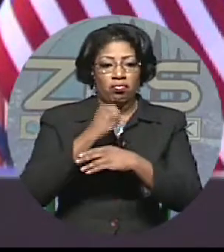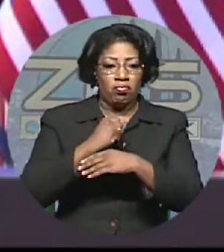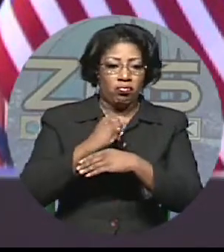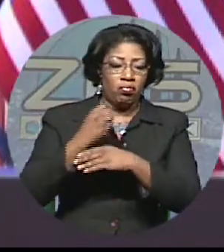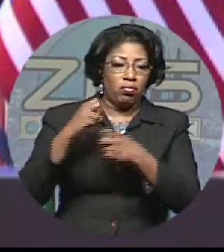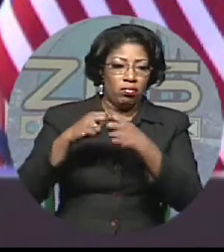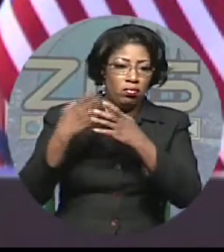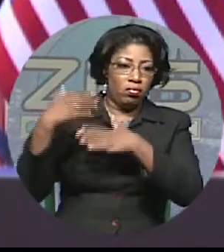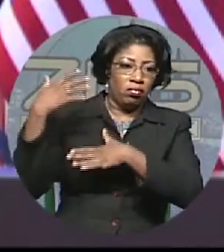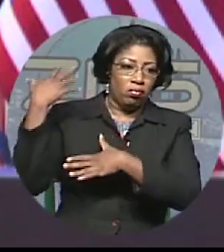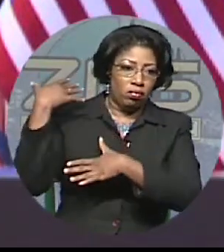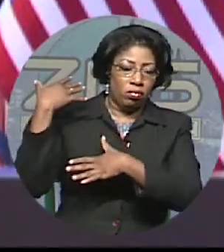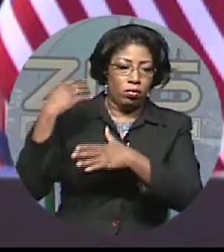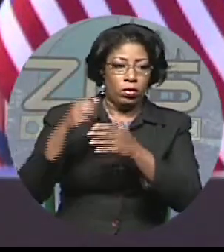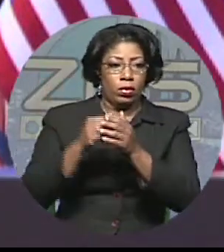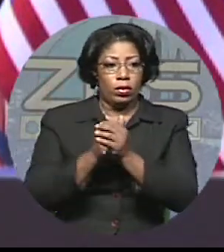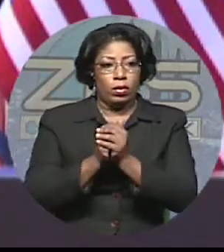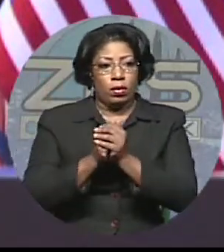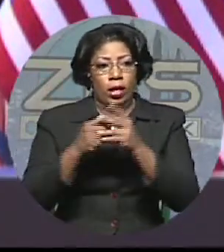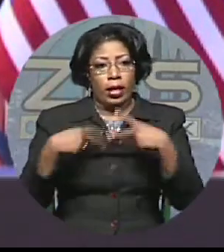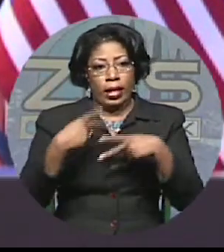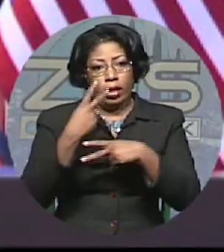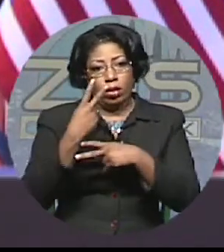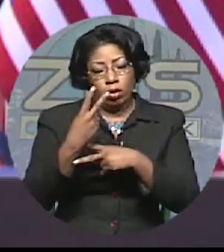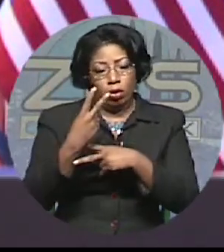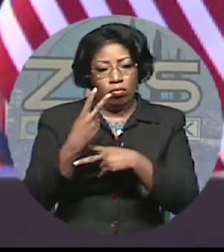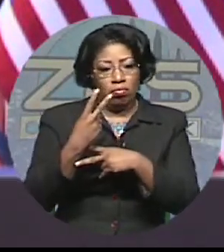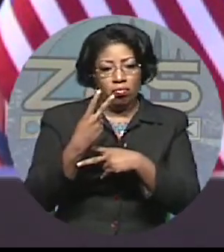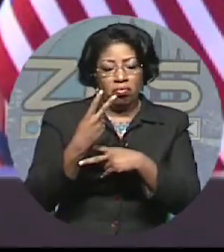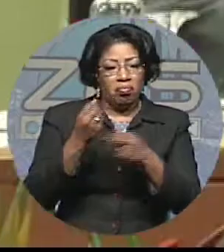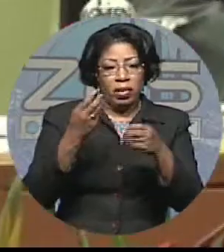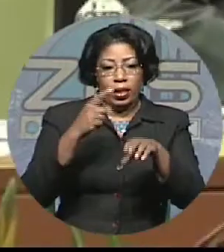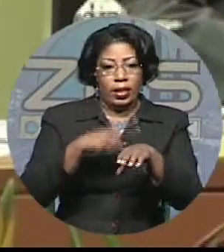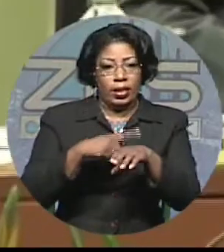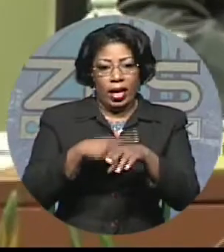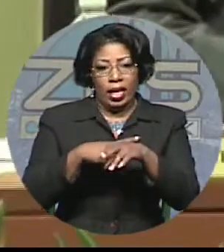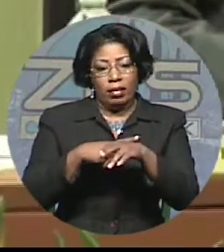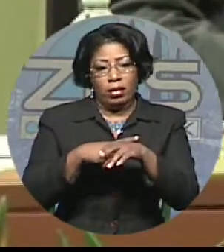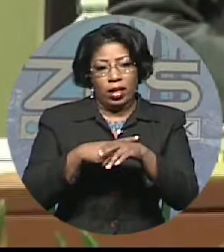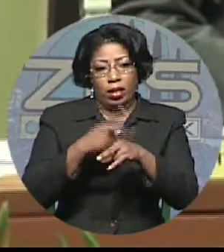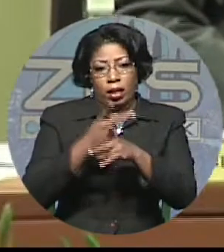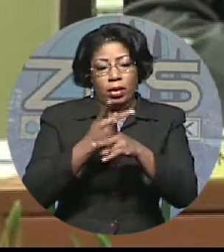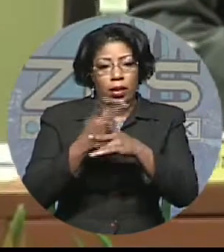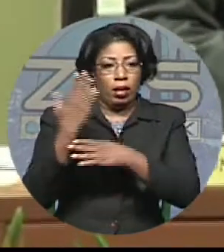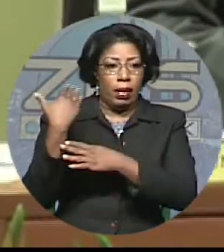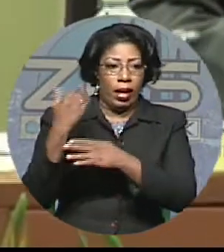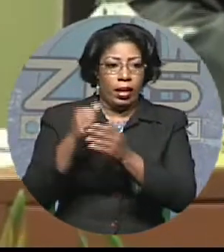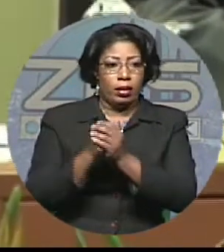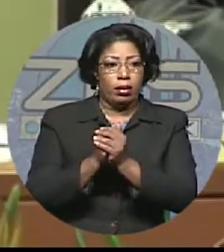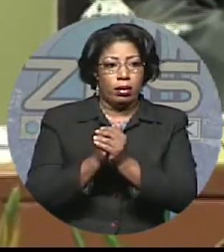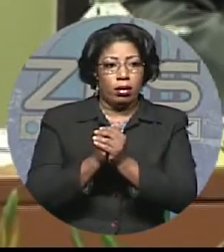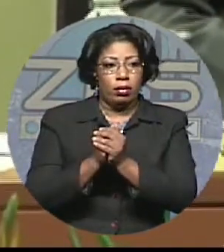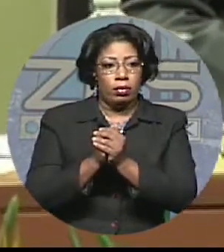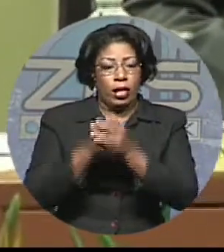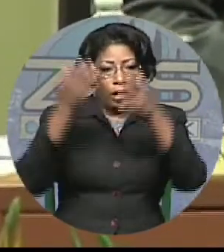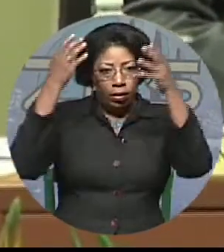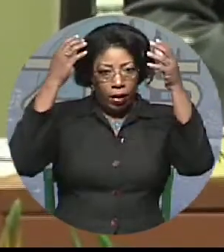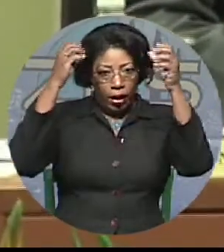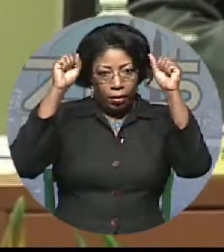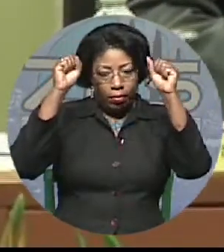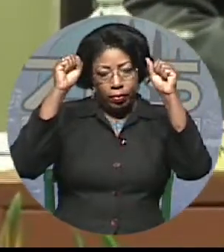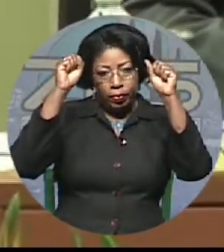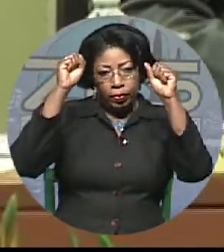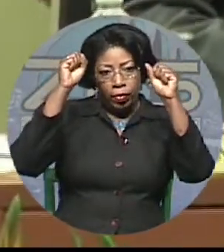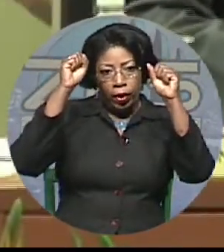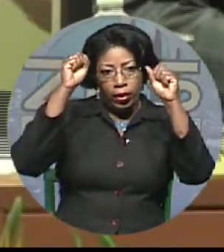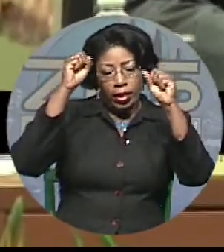and the old grievances that had too often trapped us in the past. CARICOM Chairman, Prime Minister the Right